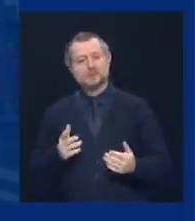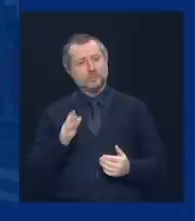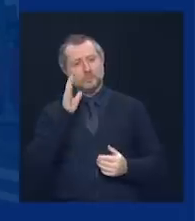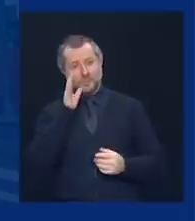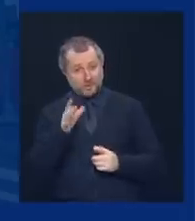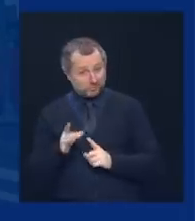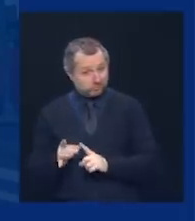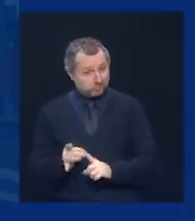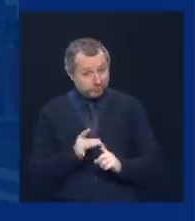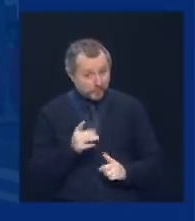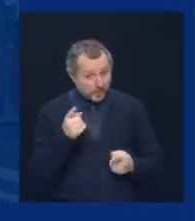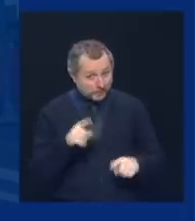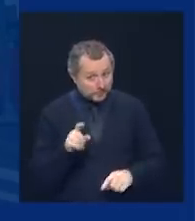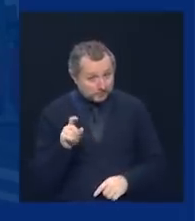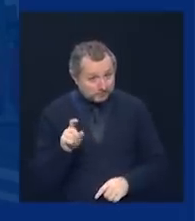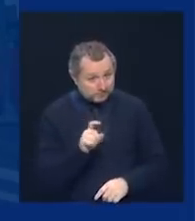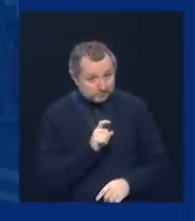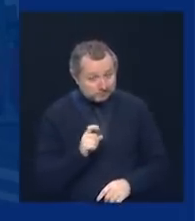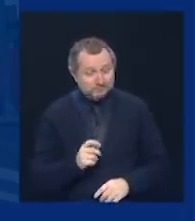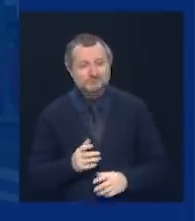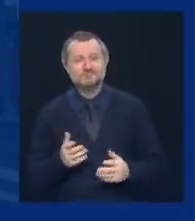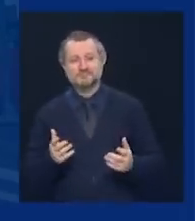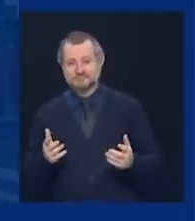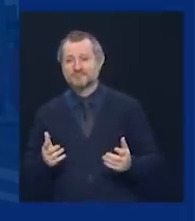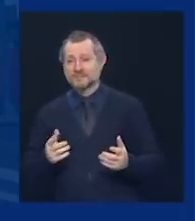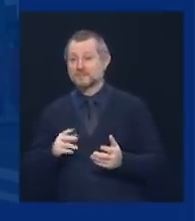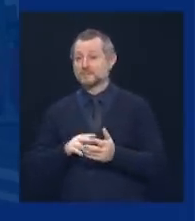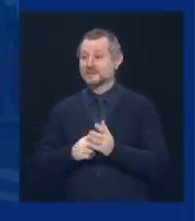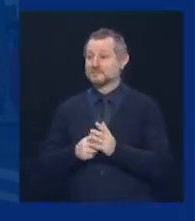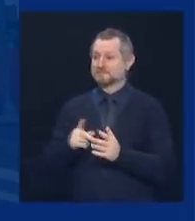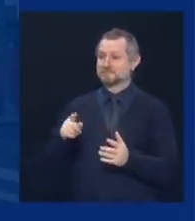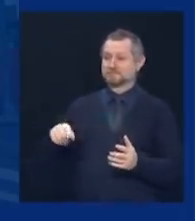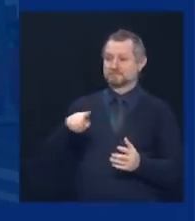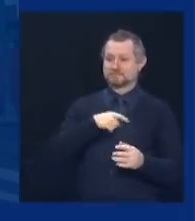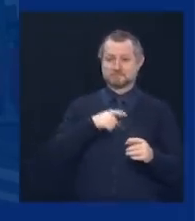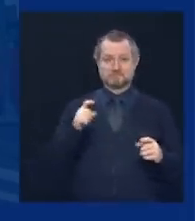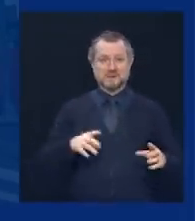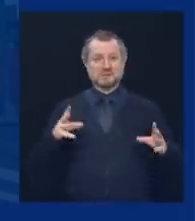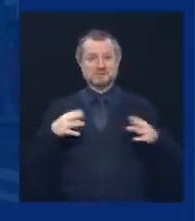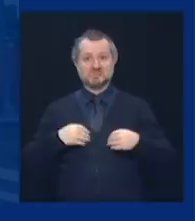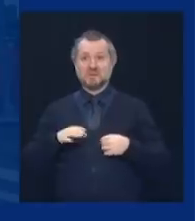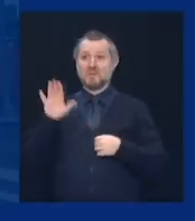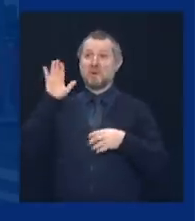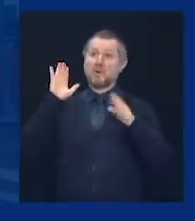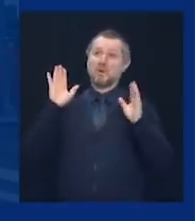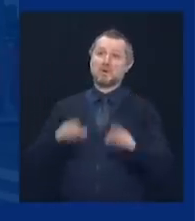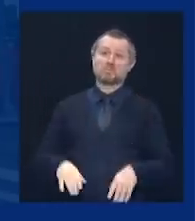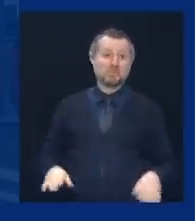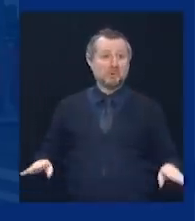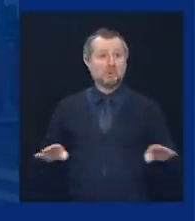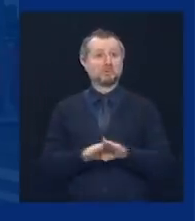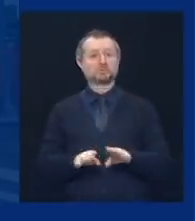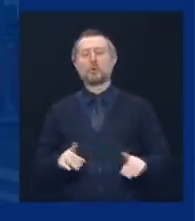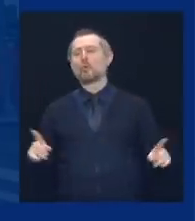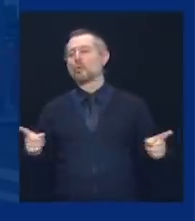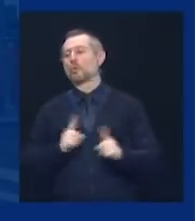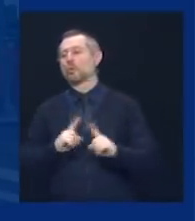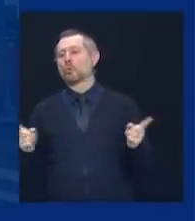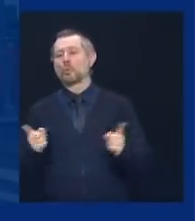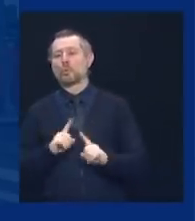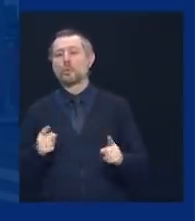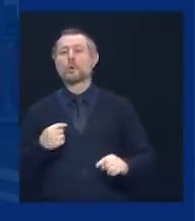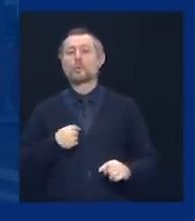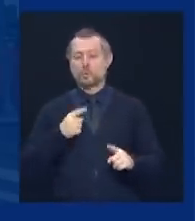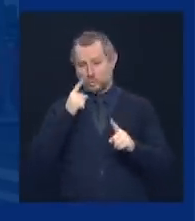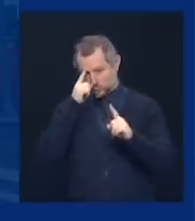up? We are not destined for a shutdown. I want to do everything I can to avoid a